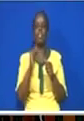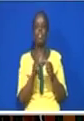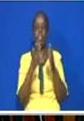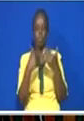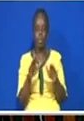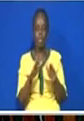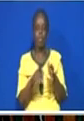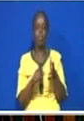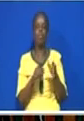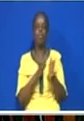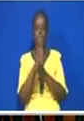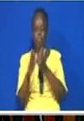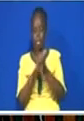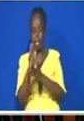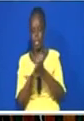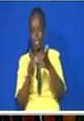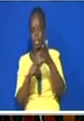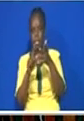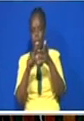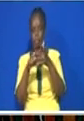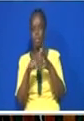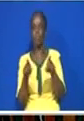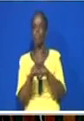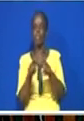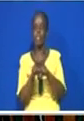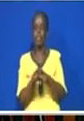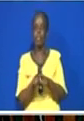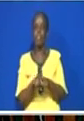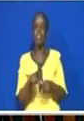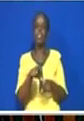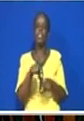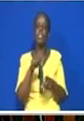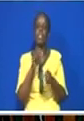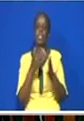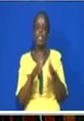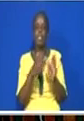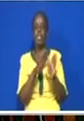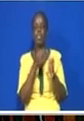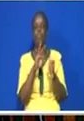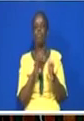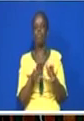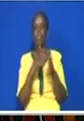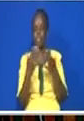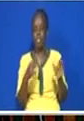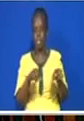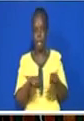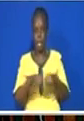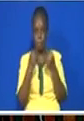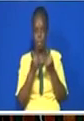assigning numerical values to likelihood or chances of event occurring or